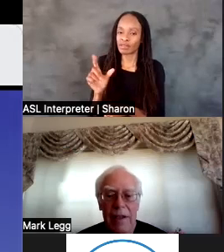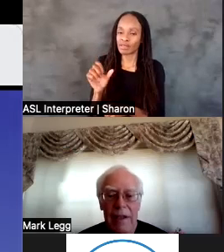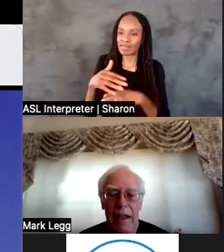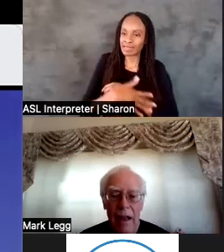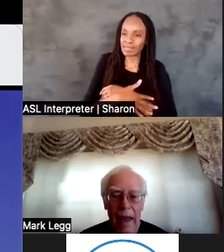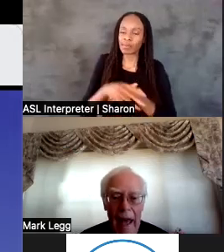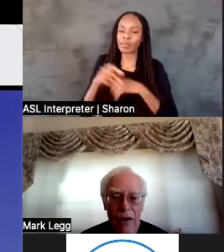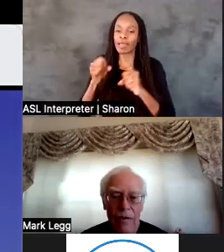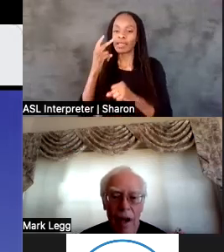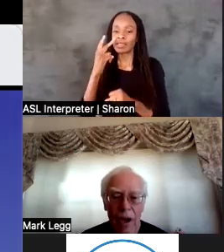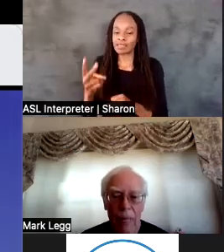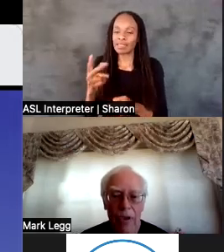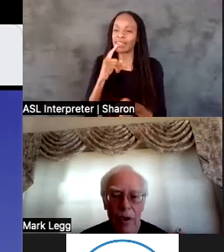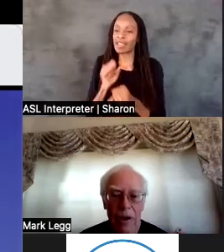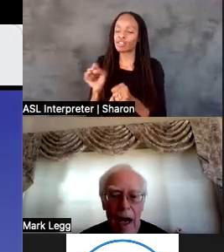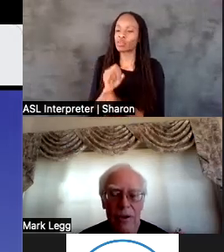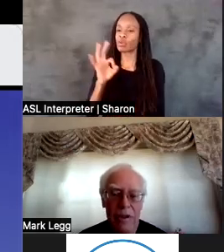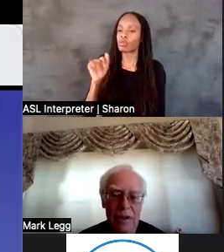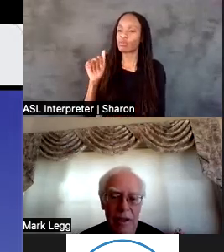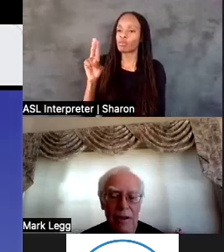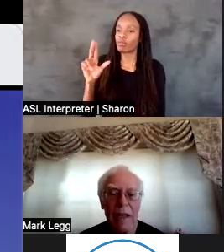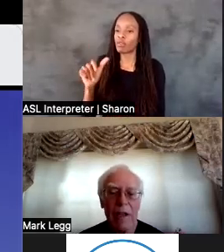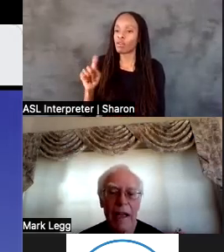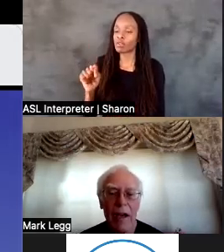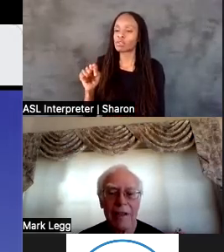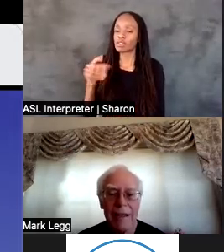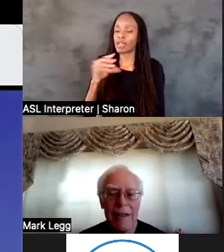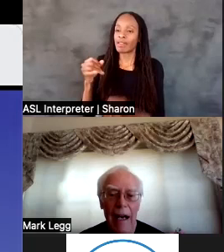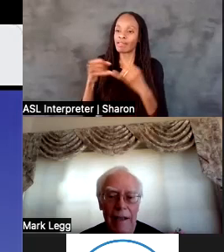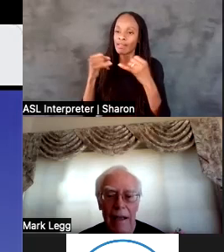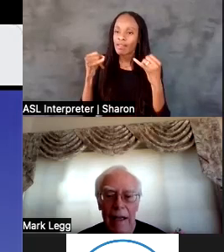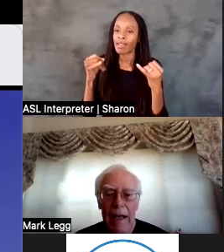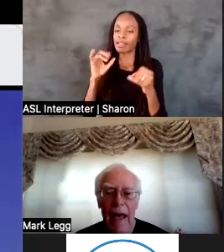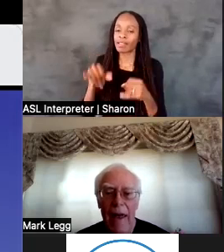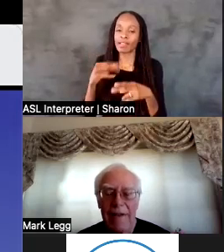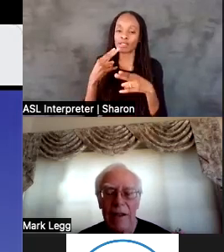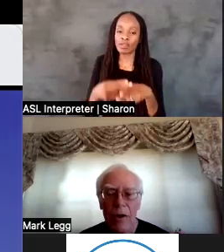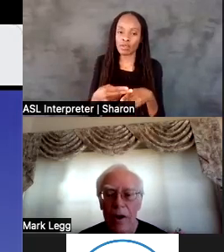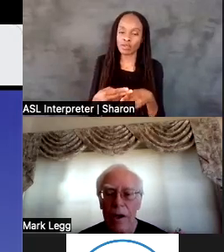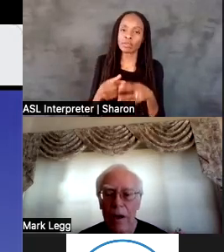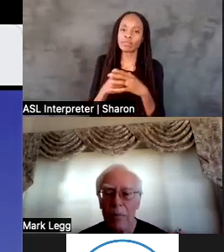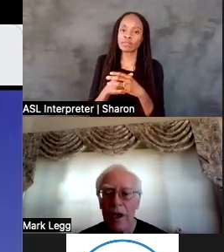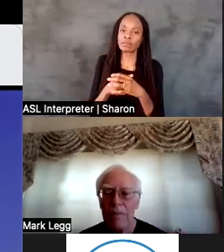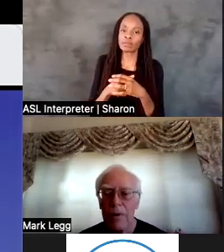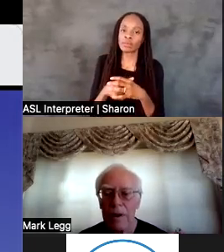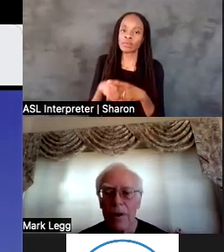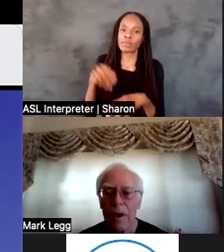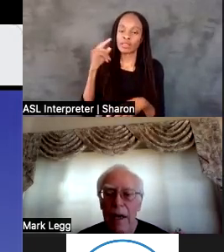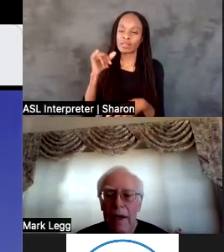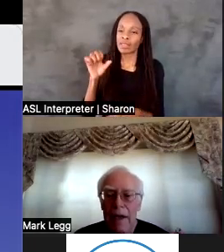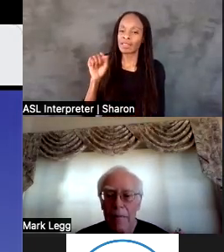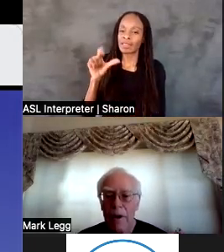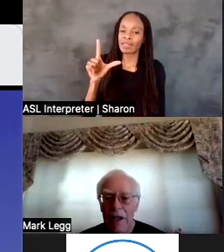you can see the actual fault scarp with those lines, those lineaments they call slicken sides. And that's at the corner of the plunge pool.